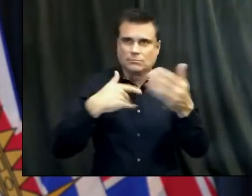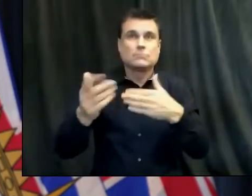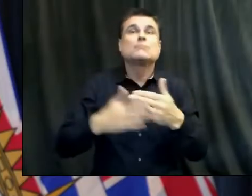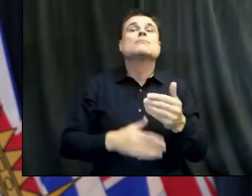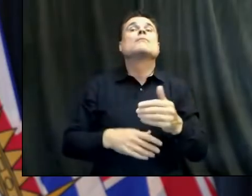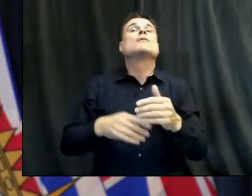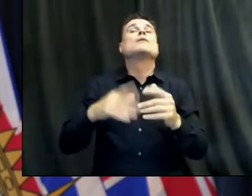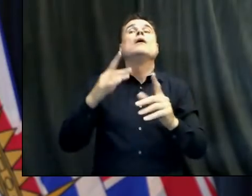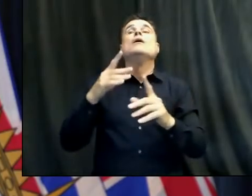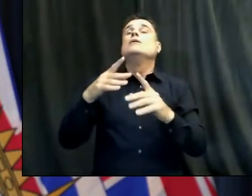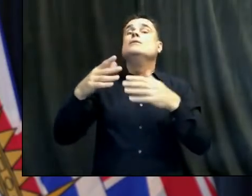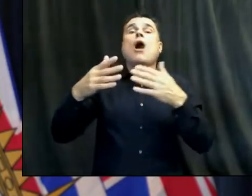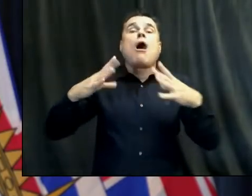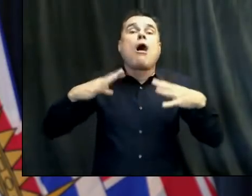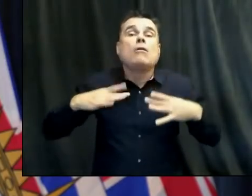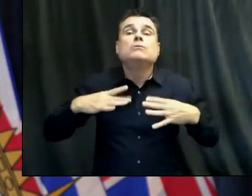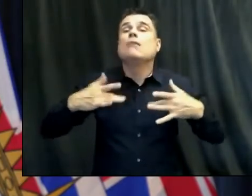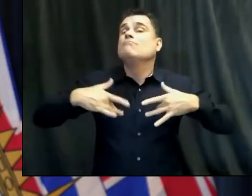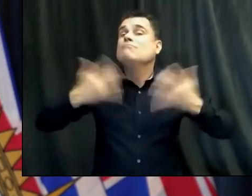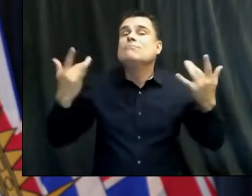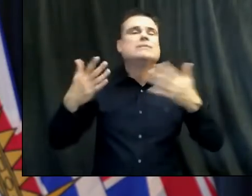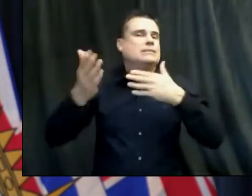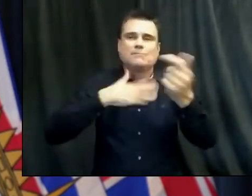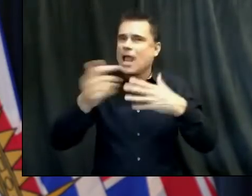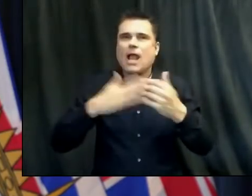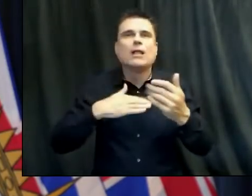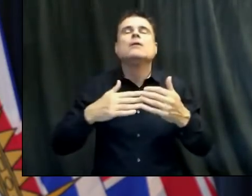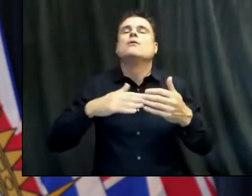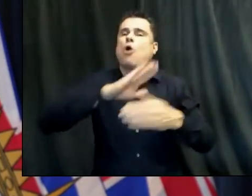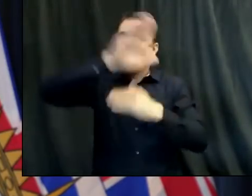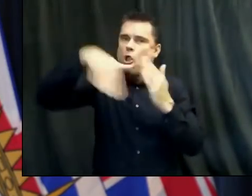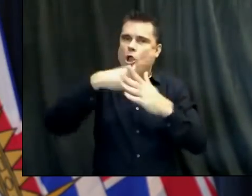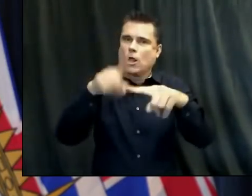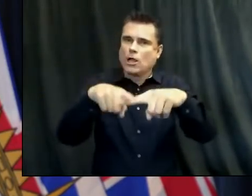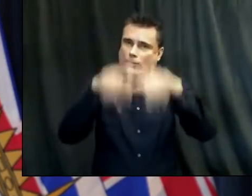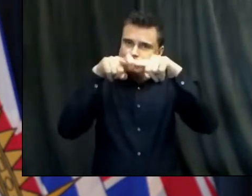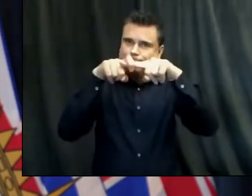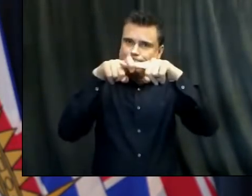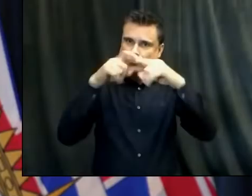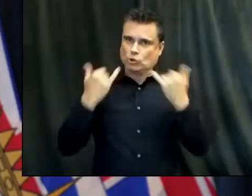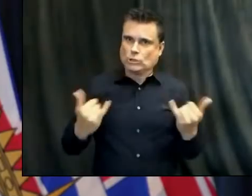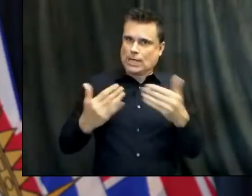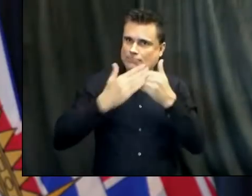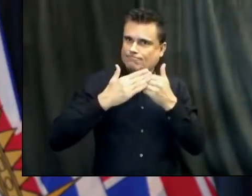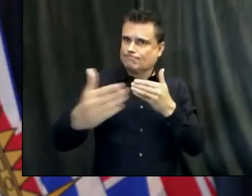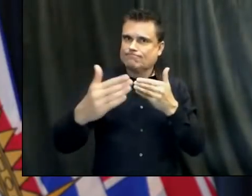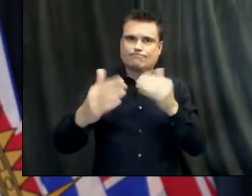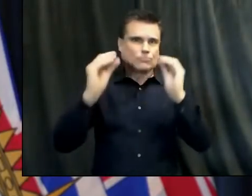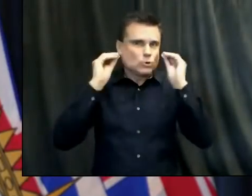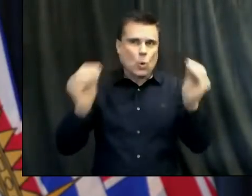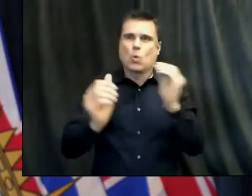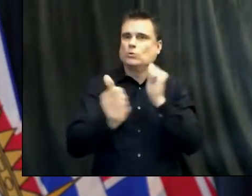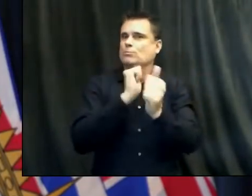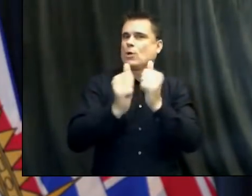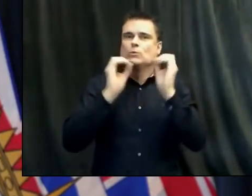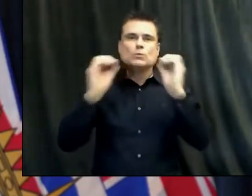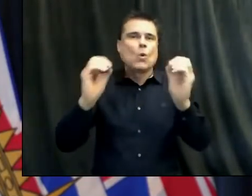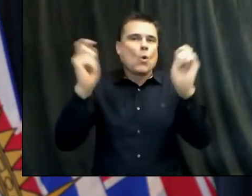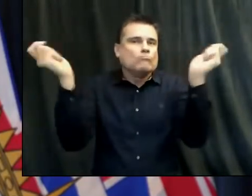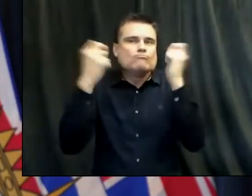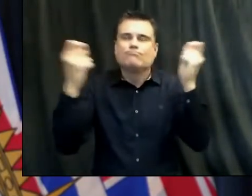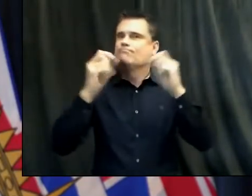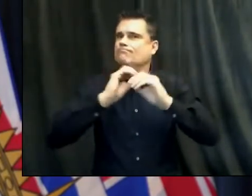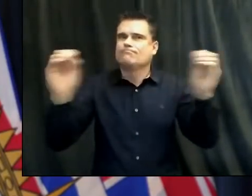are important, but we've asked to suspend those for this period of time, and we need to focus on the things that are